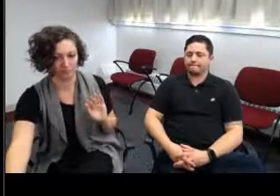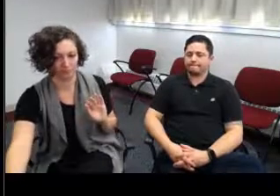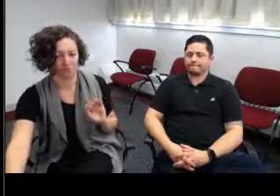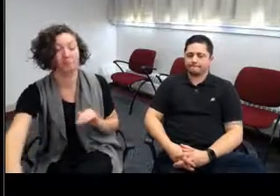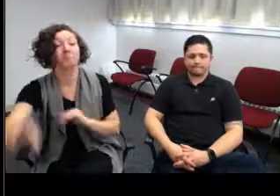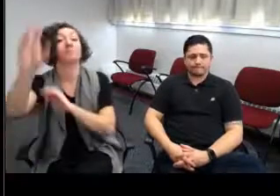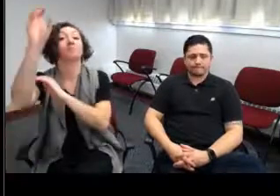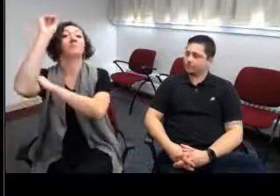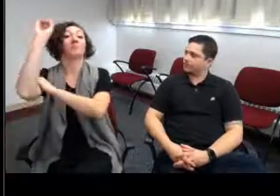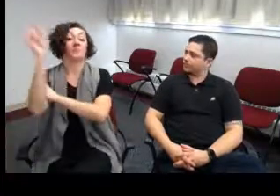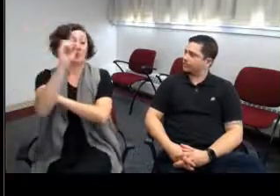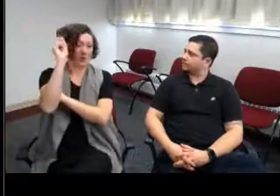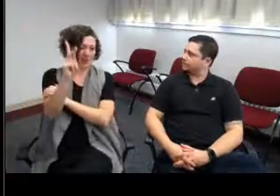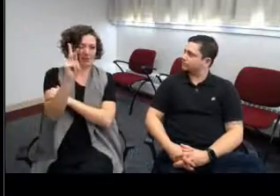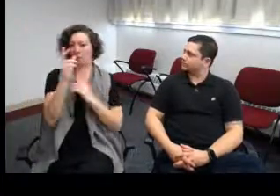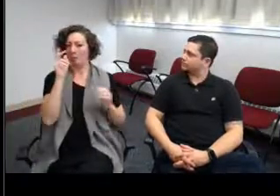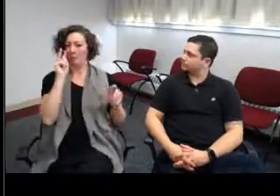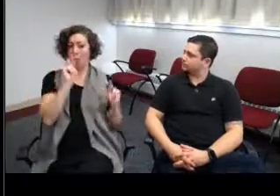to.